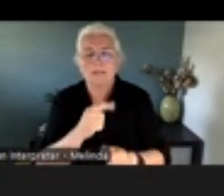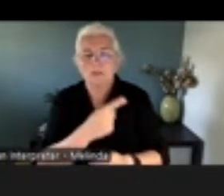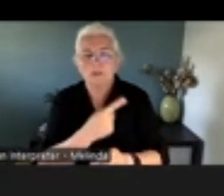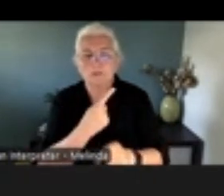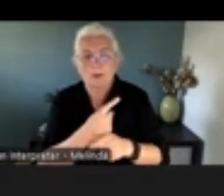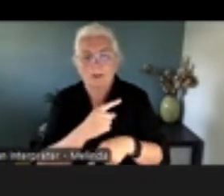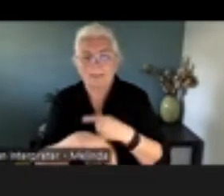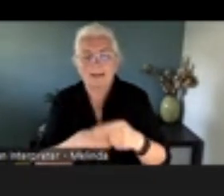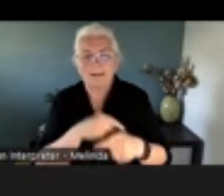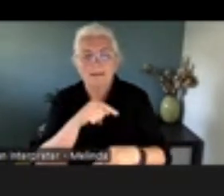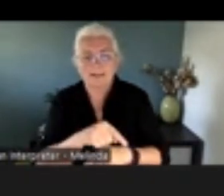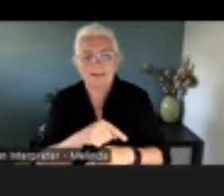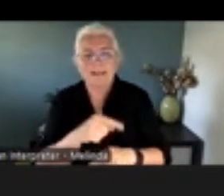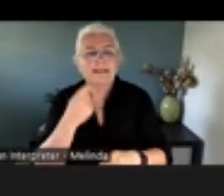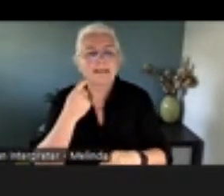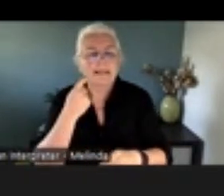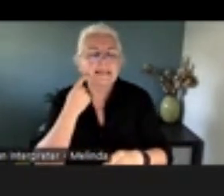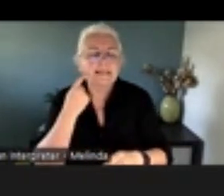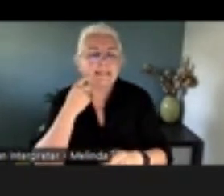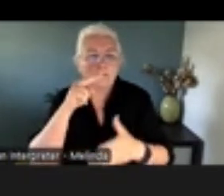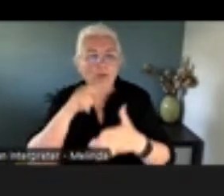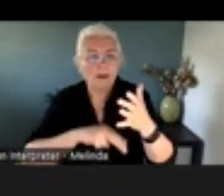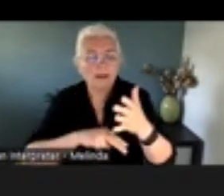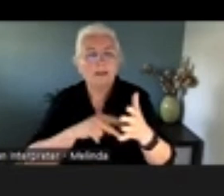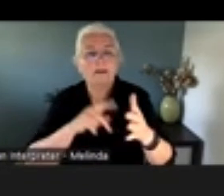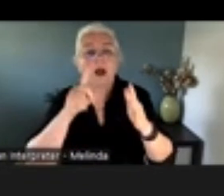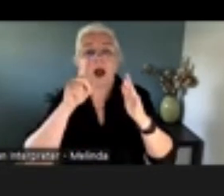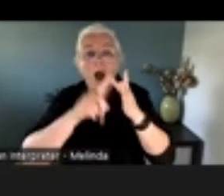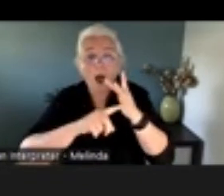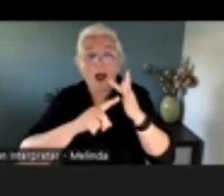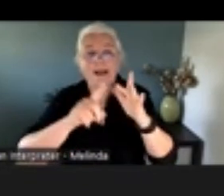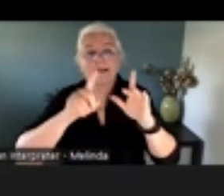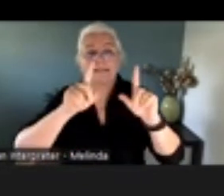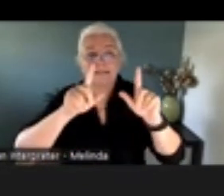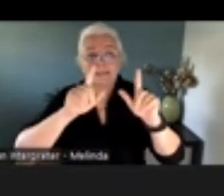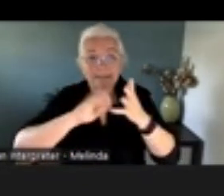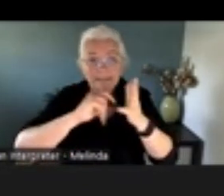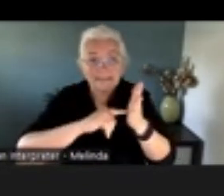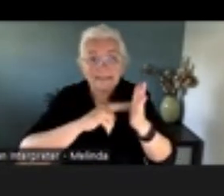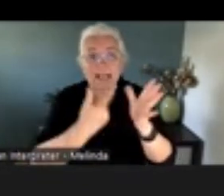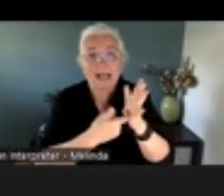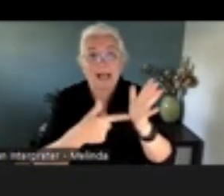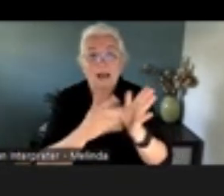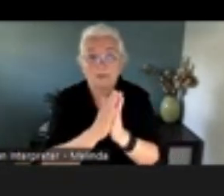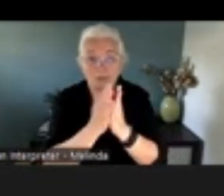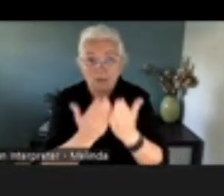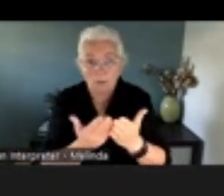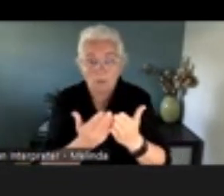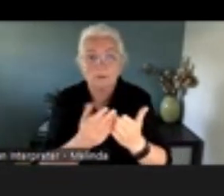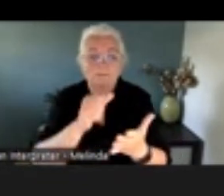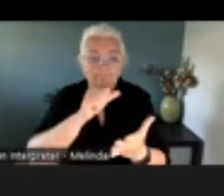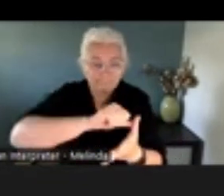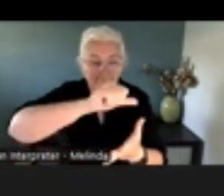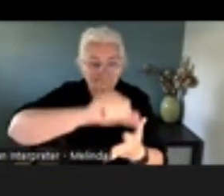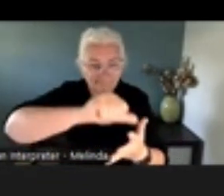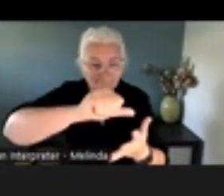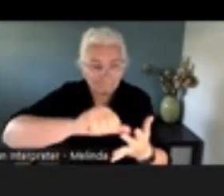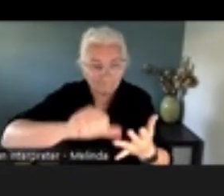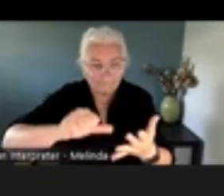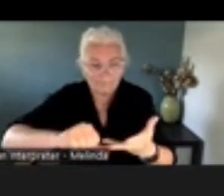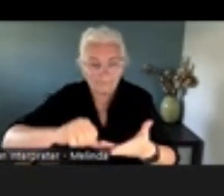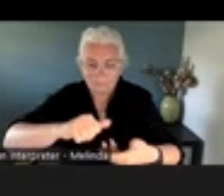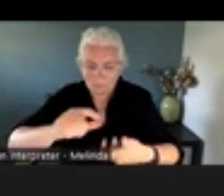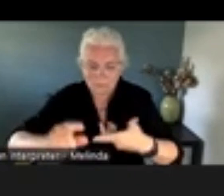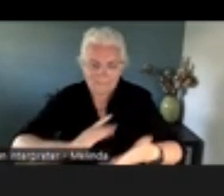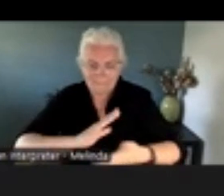it's also in the easy read iStart book that we've then used to break down into more detail.